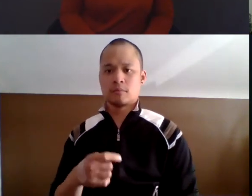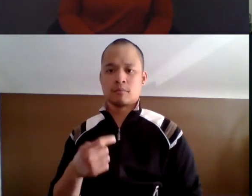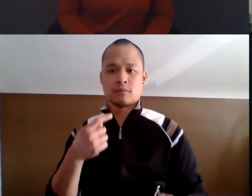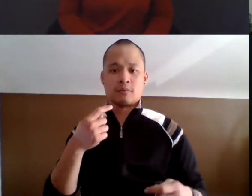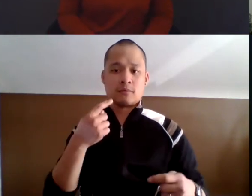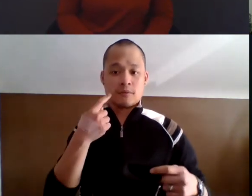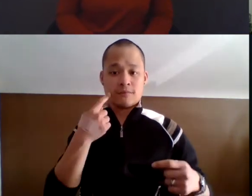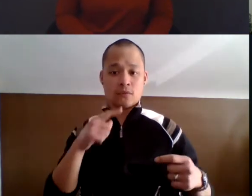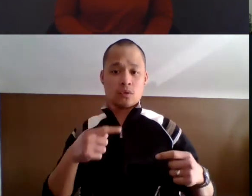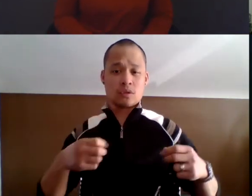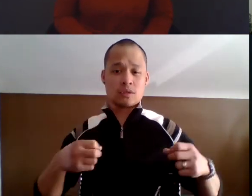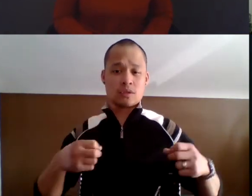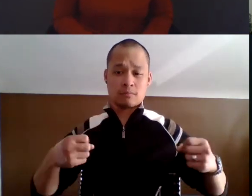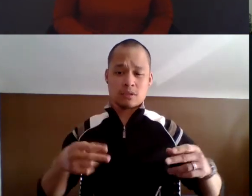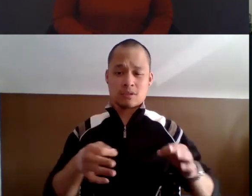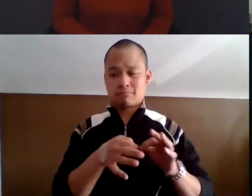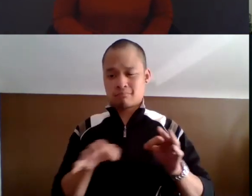thing. Right.